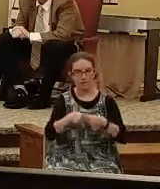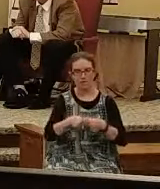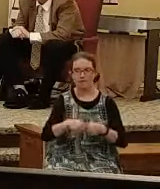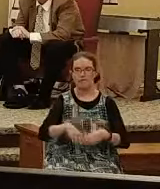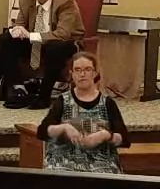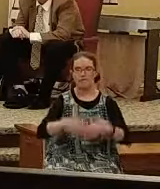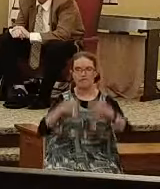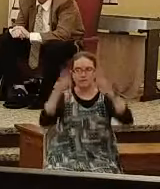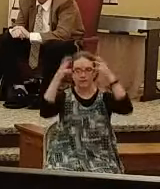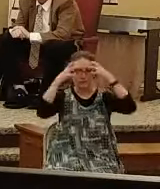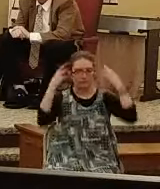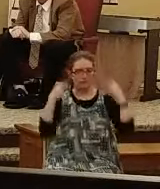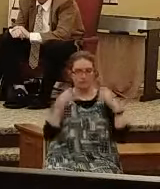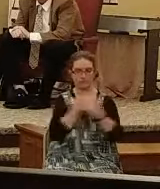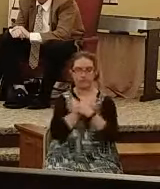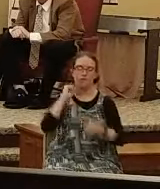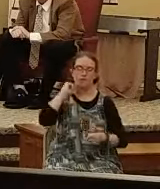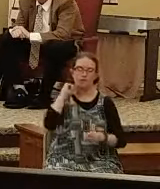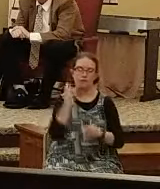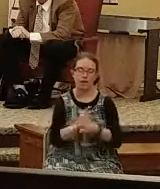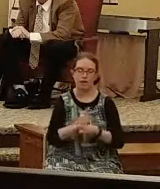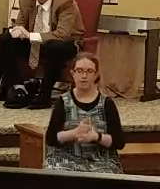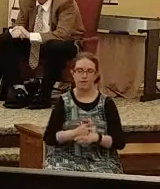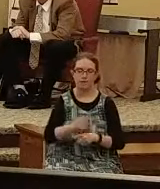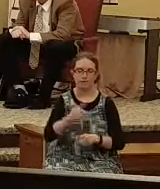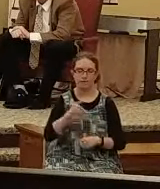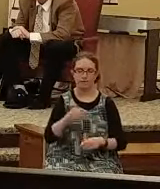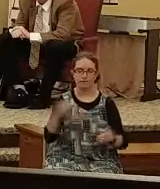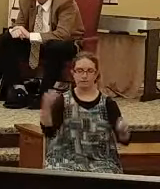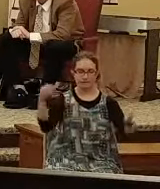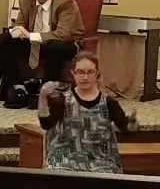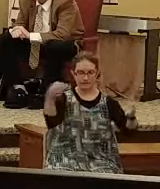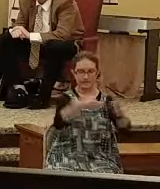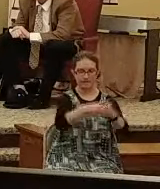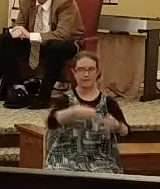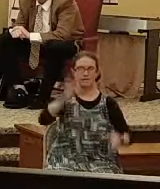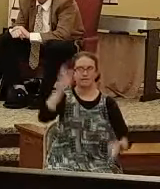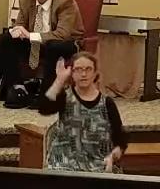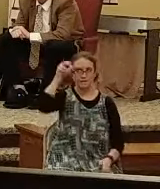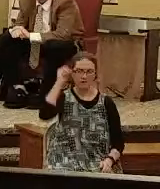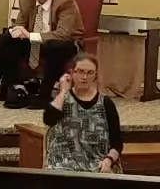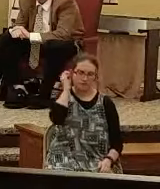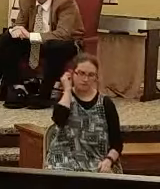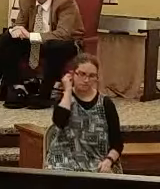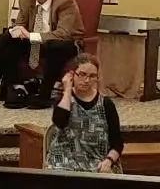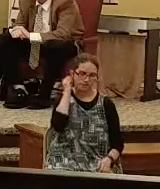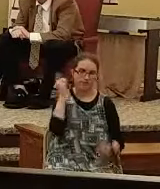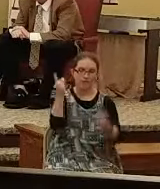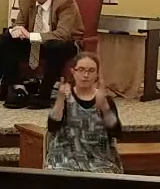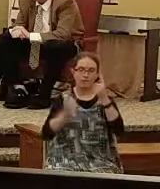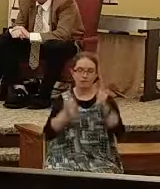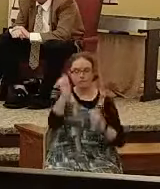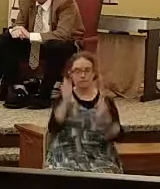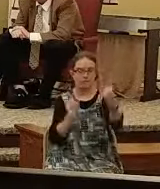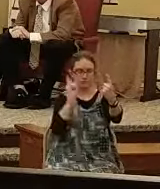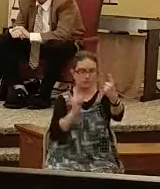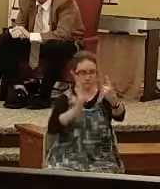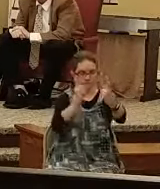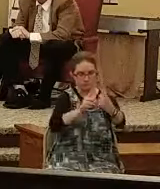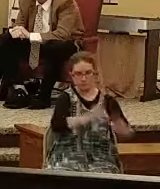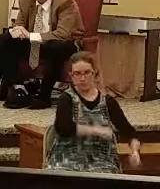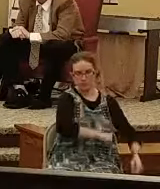an armor, okay? Your righteousness is an armor against the enemy. He comes running up and he's got his